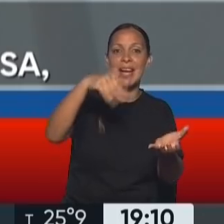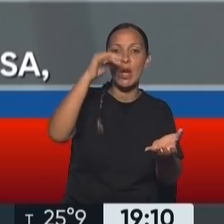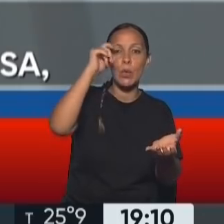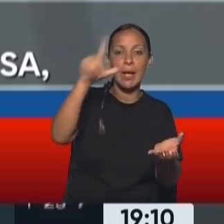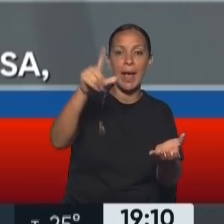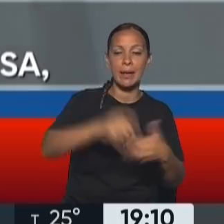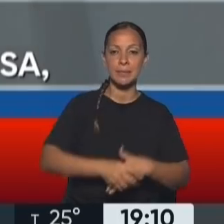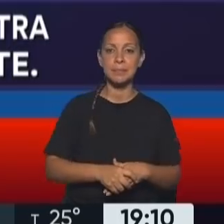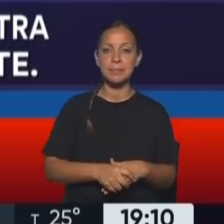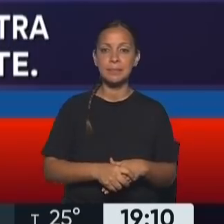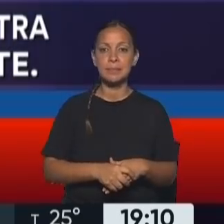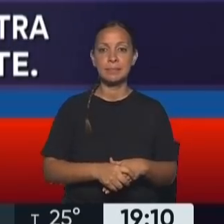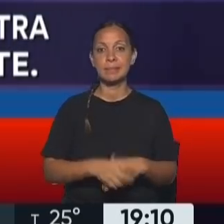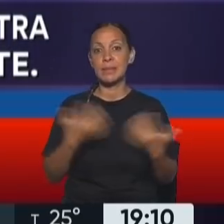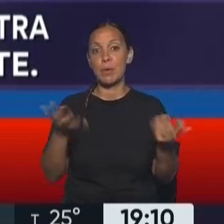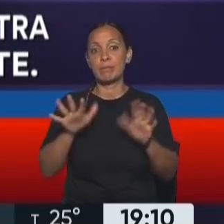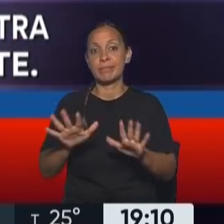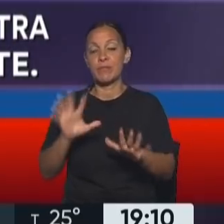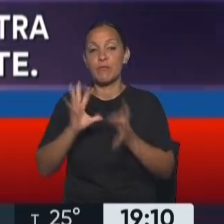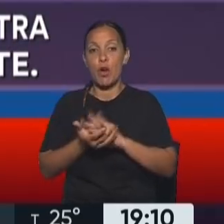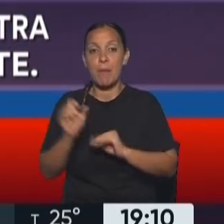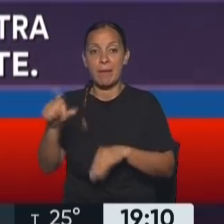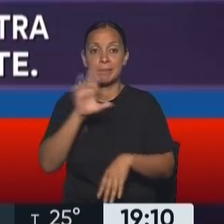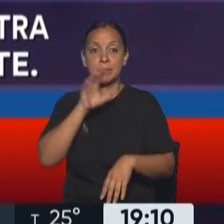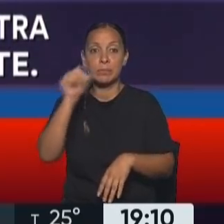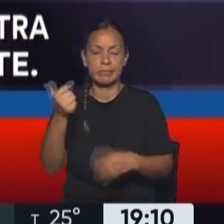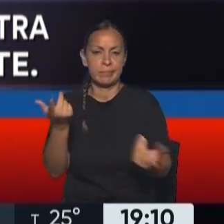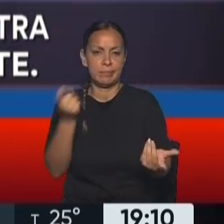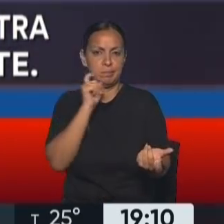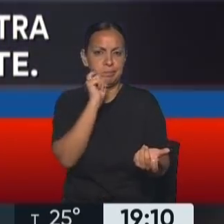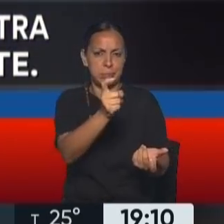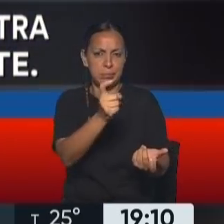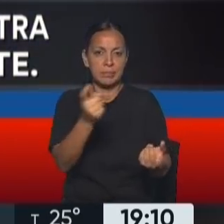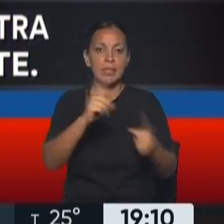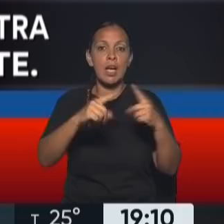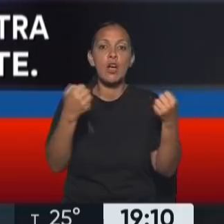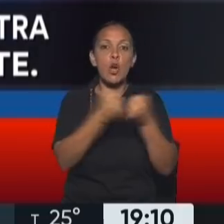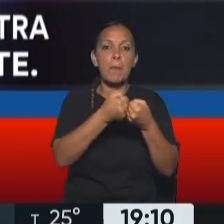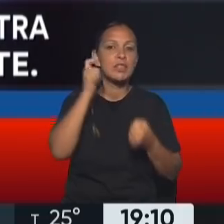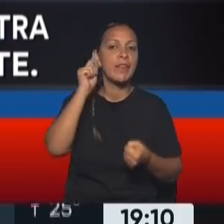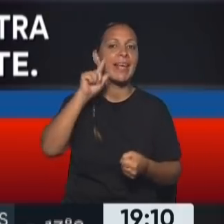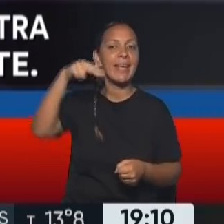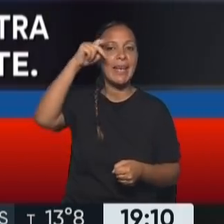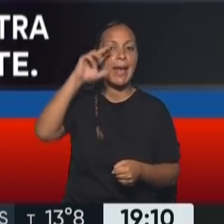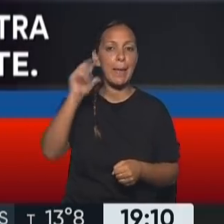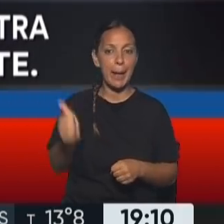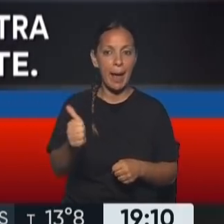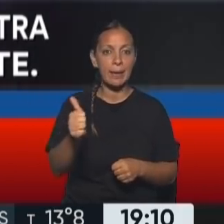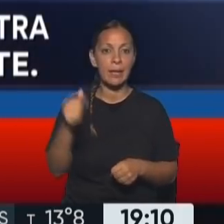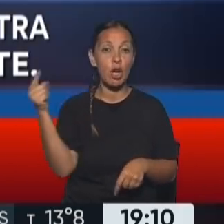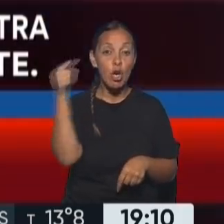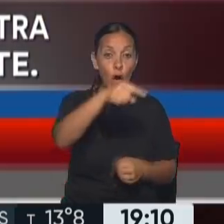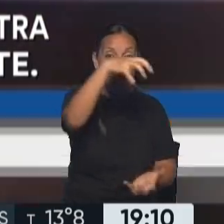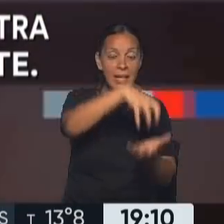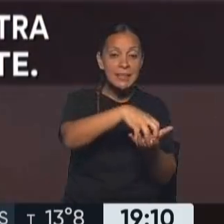Russian invasion, the Geneva Convention has been contravened by the fact that people have fired upon nuclear